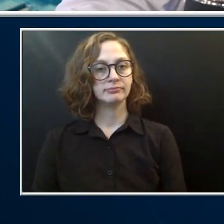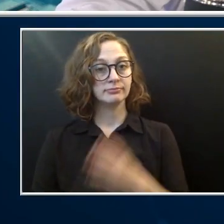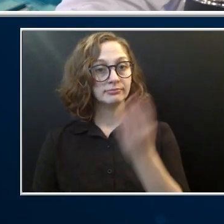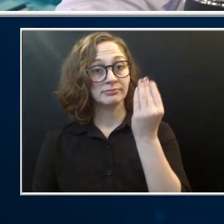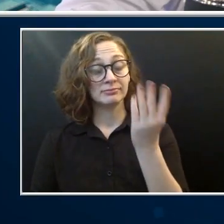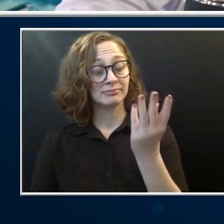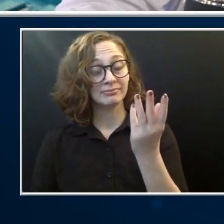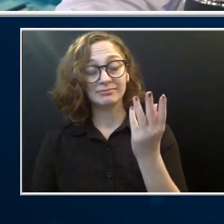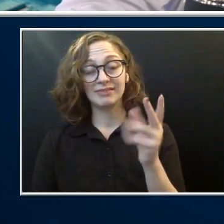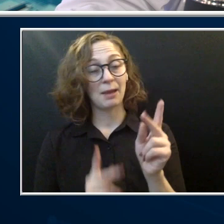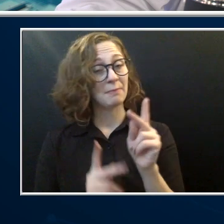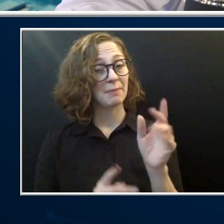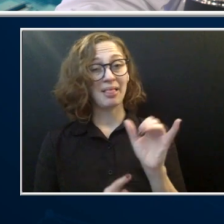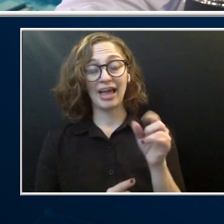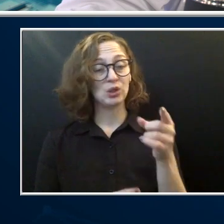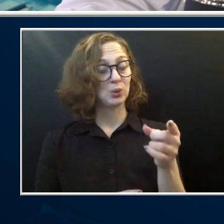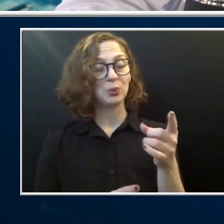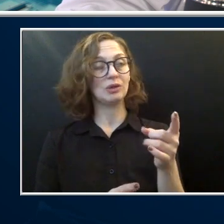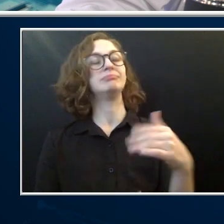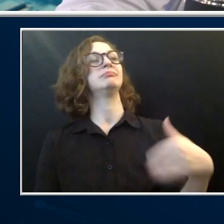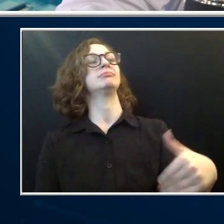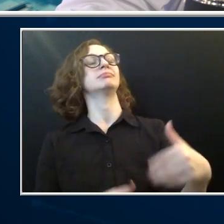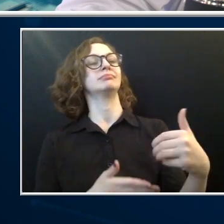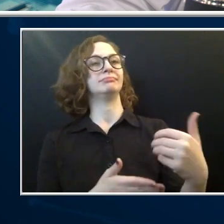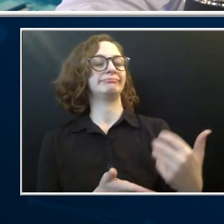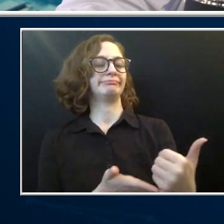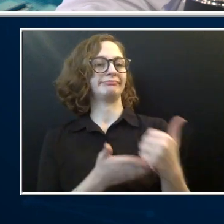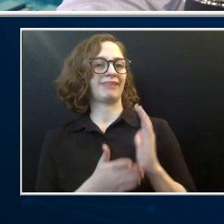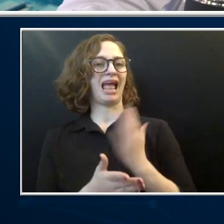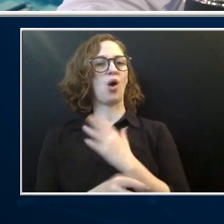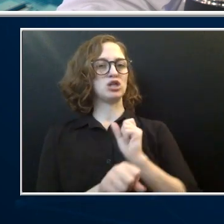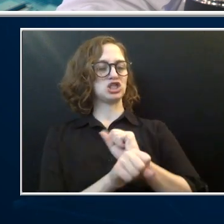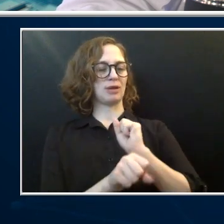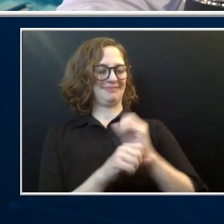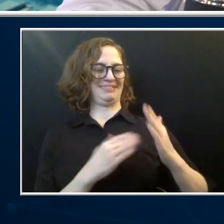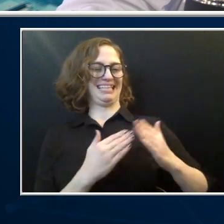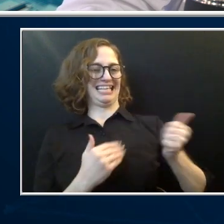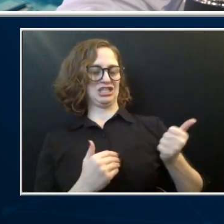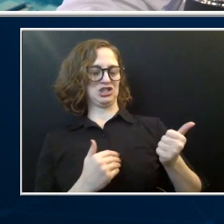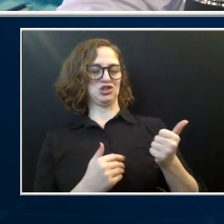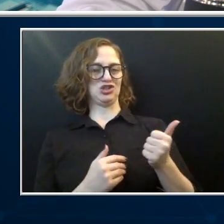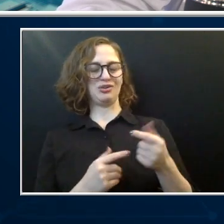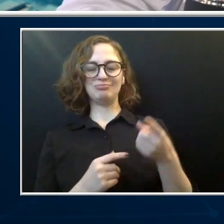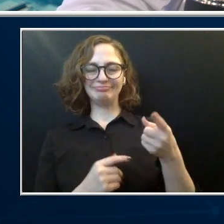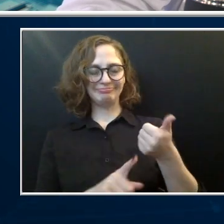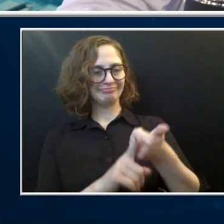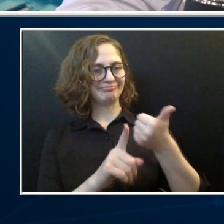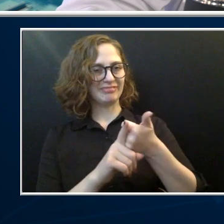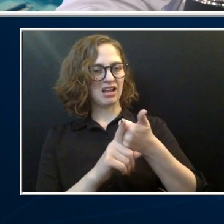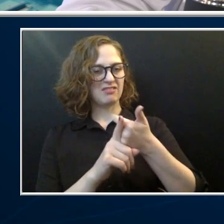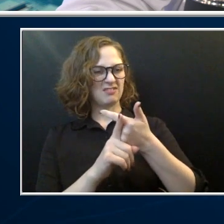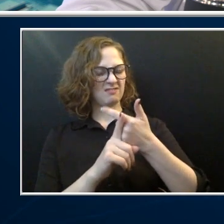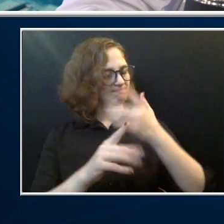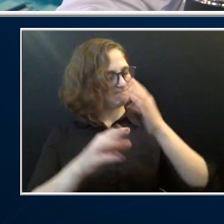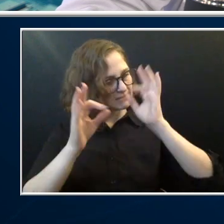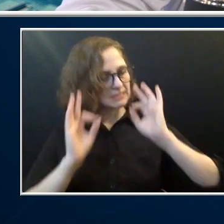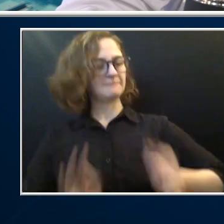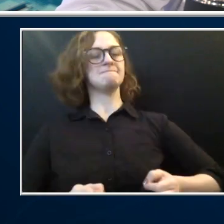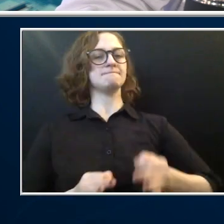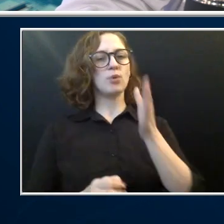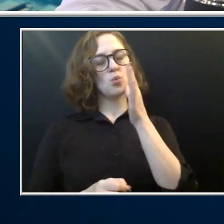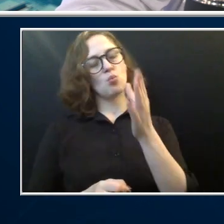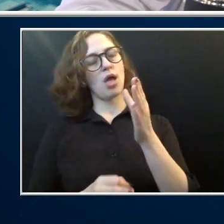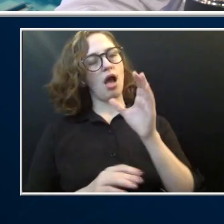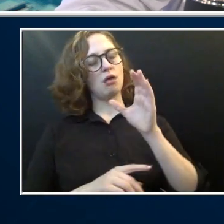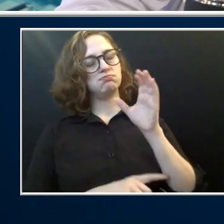our jobs a whole lot easier when you find people who are self-determined and are going to work hard to try and master that disease as best they can. That's it. You